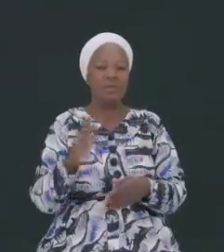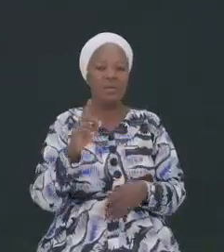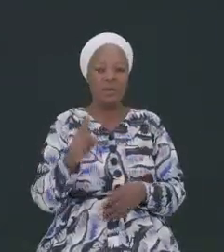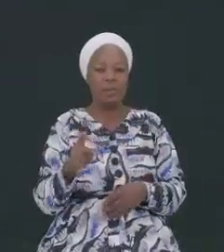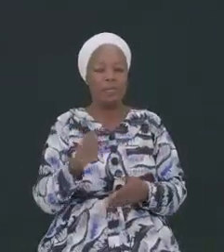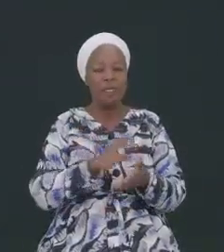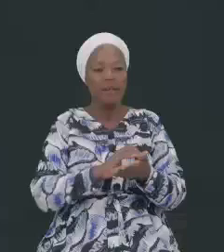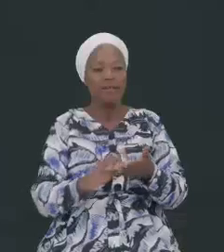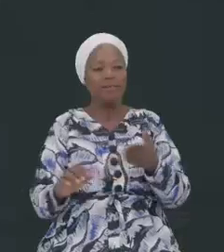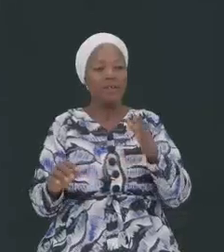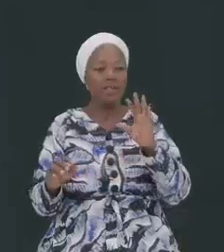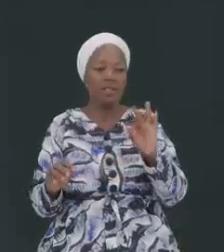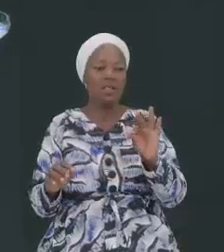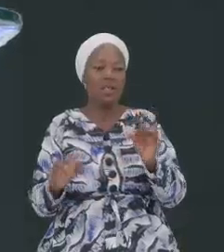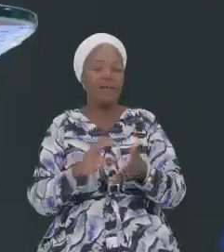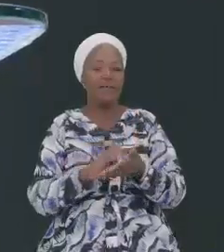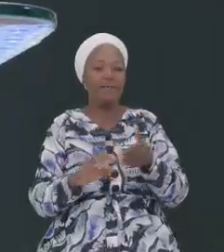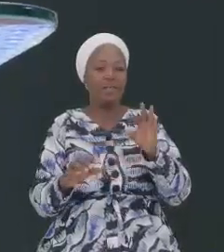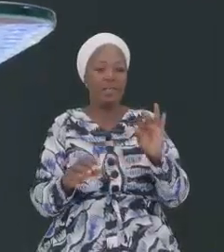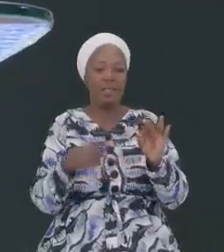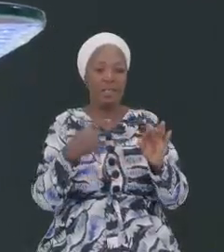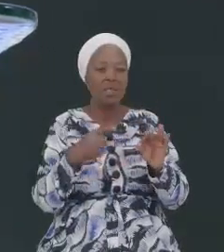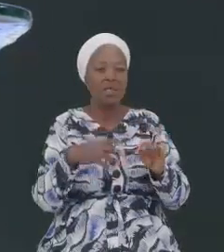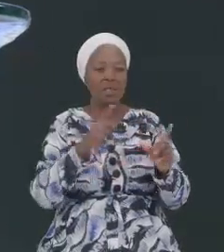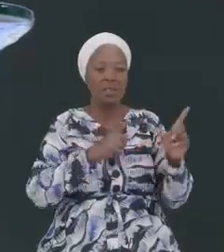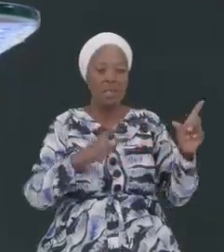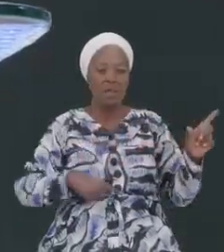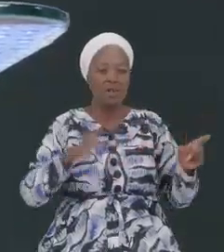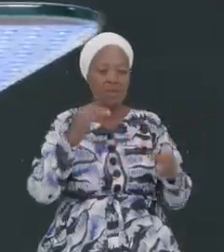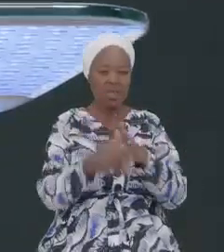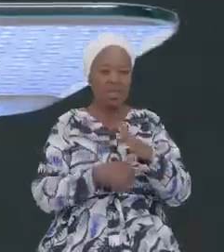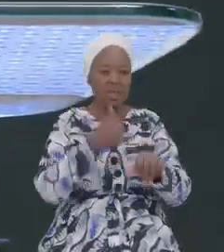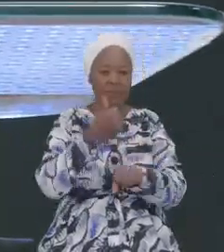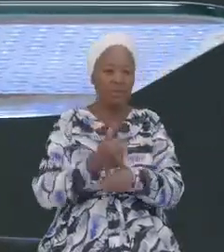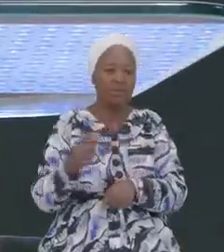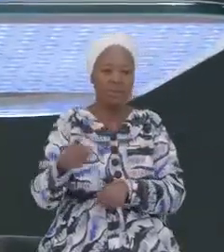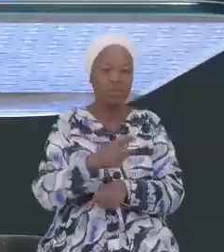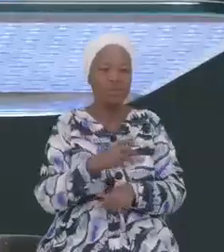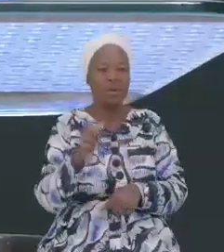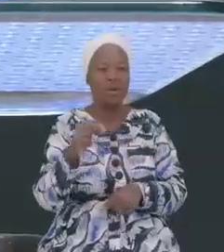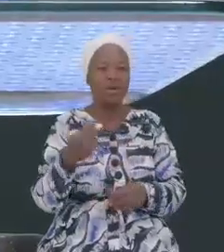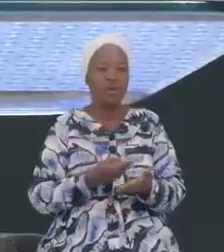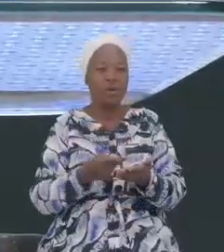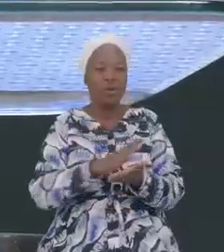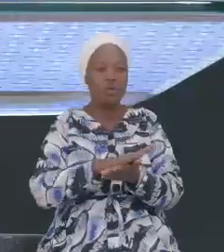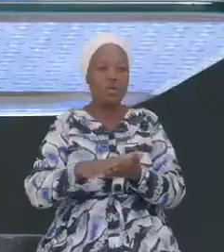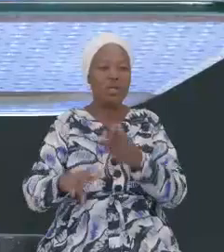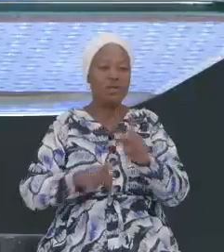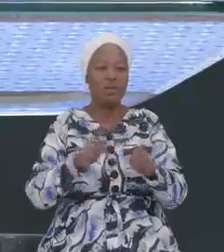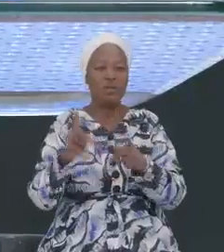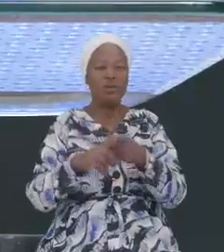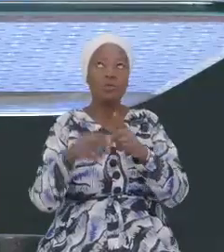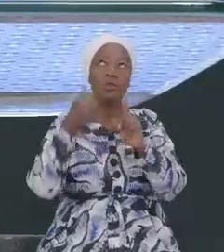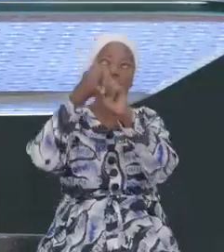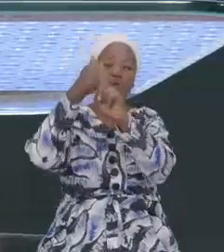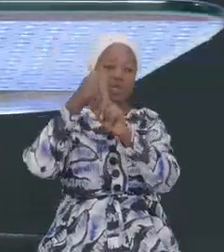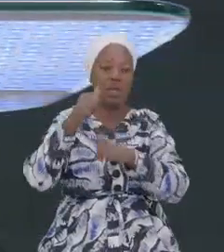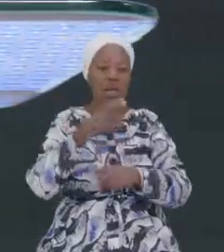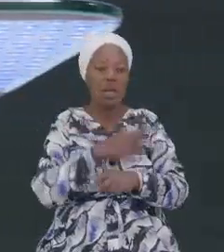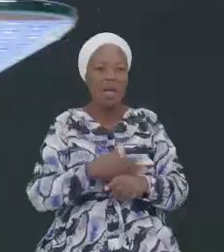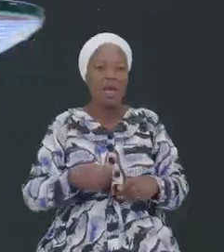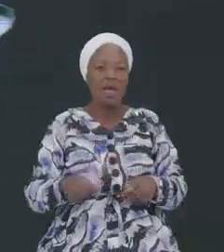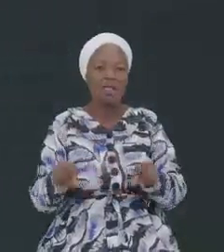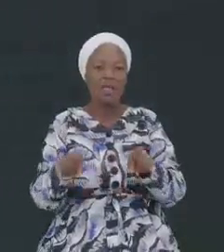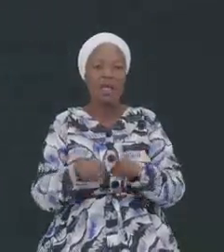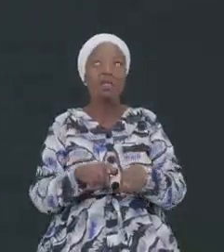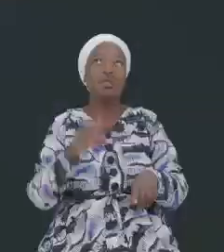at verse 9. In verse 9 it says, the Lord shall establish thee an holy people unto himself, as he